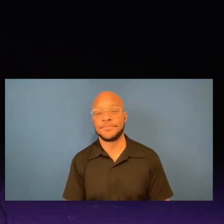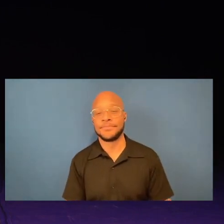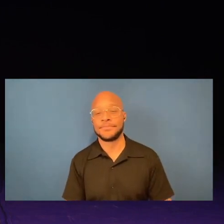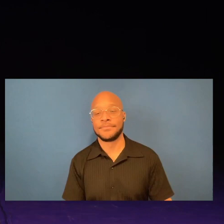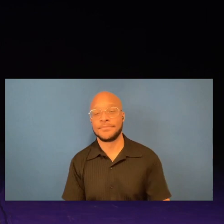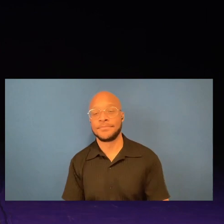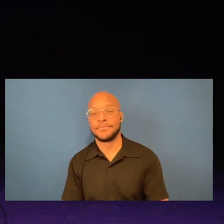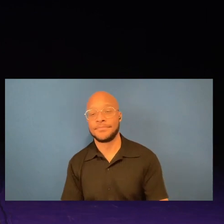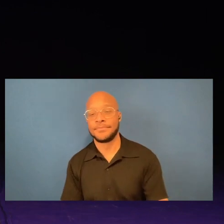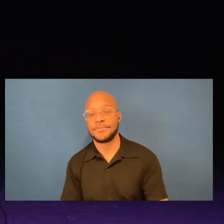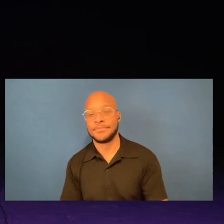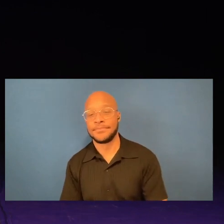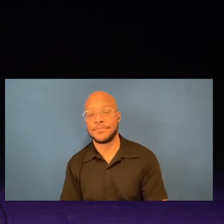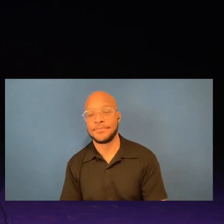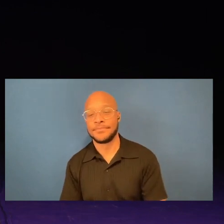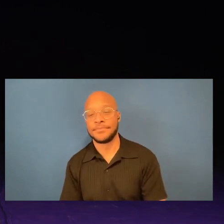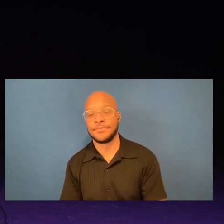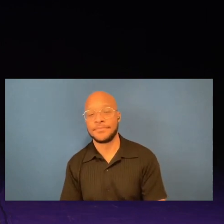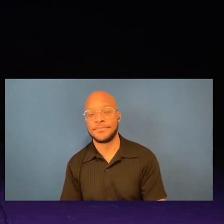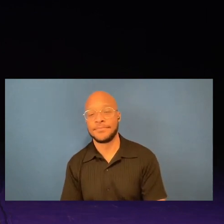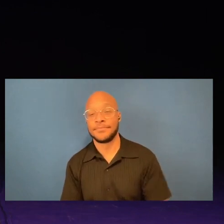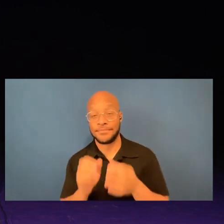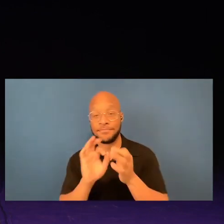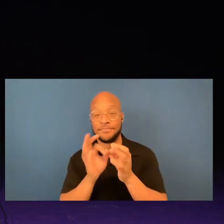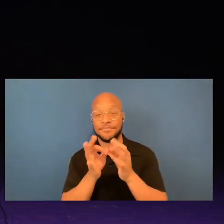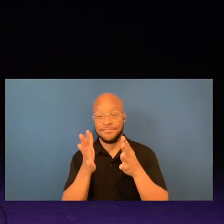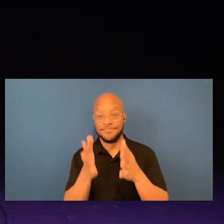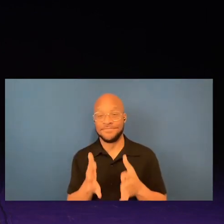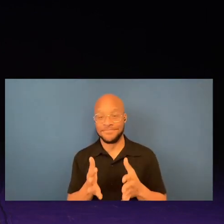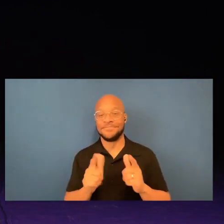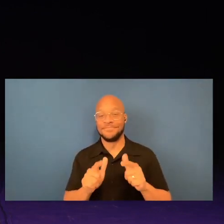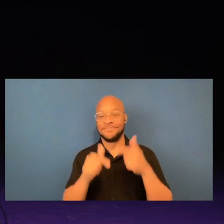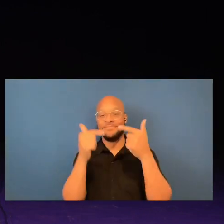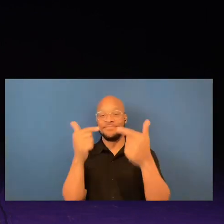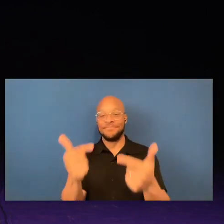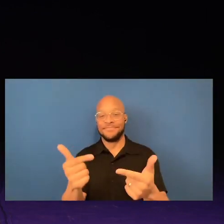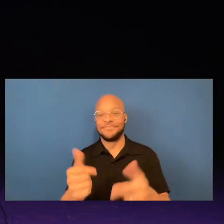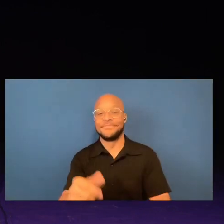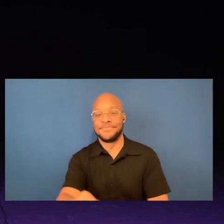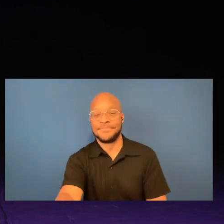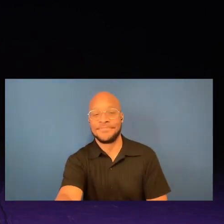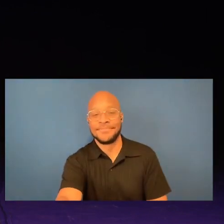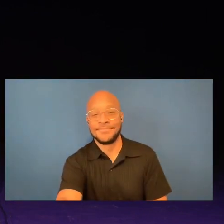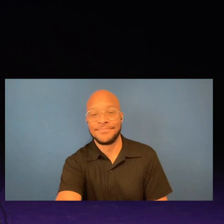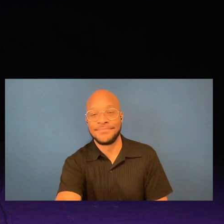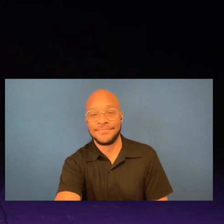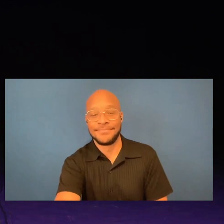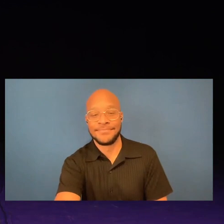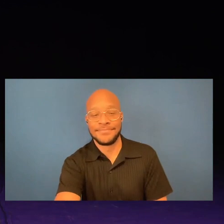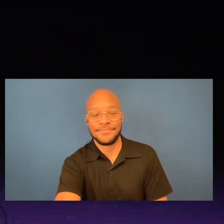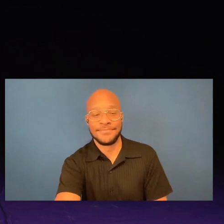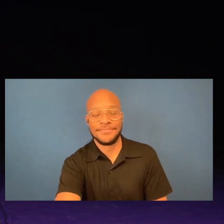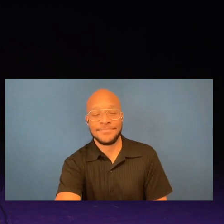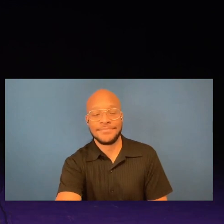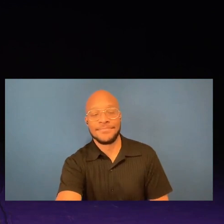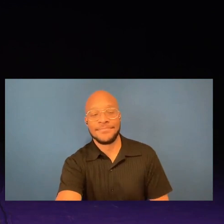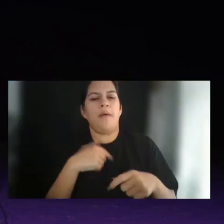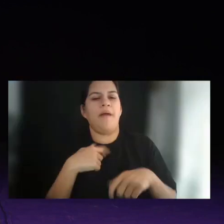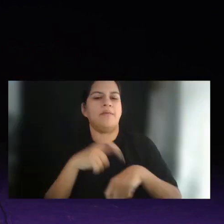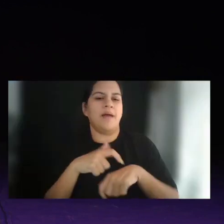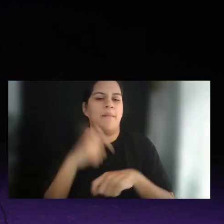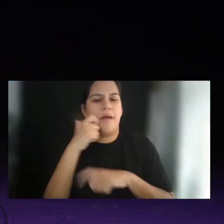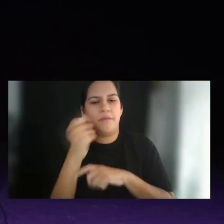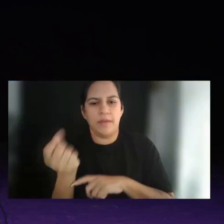Here's some things I'm grateful for. I'm grateful that we actually have a time every year where we can get together and see each other at the bar